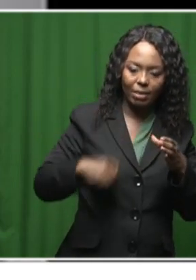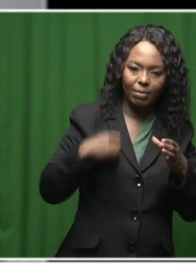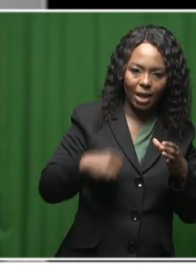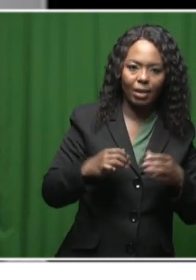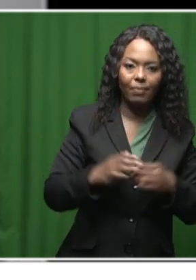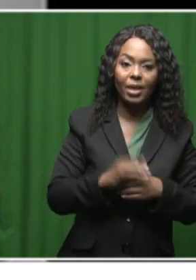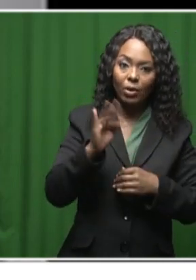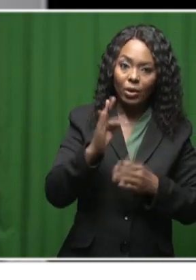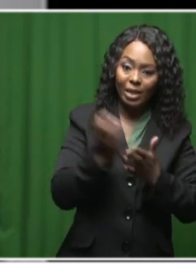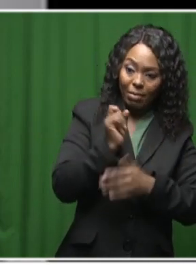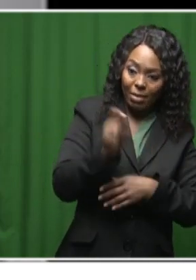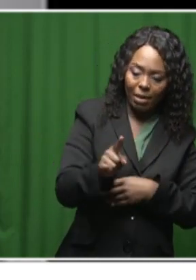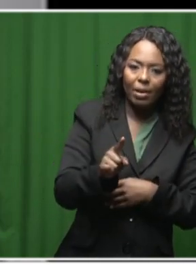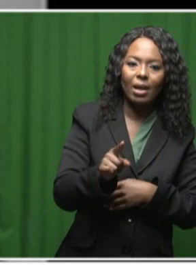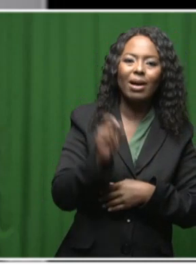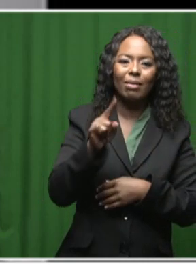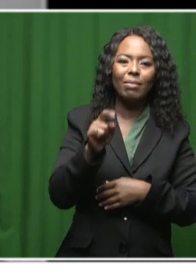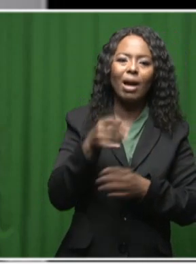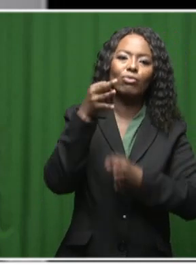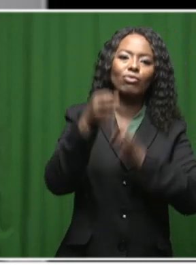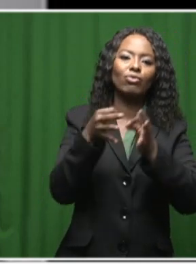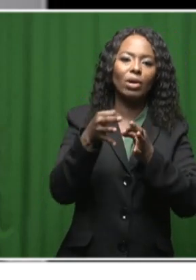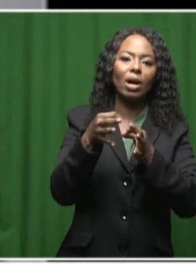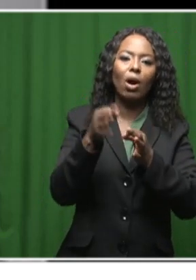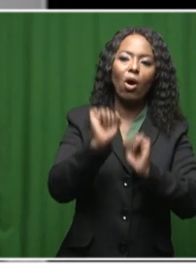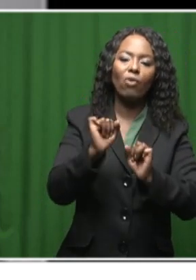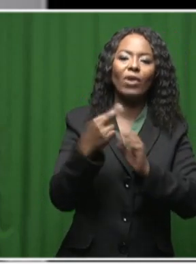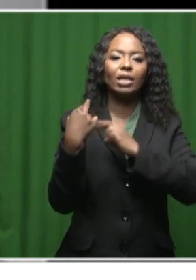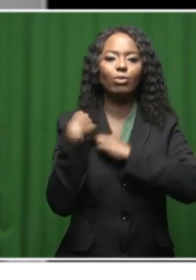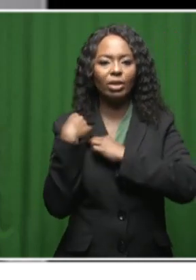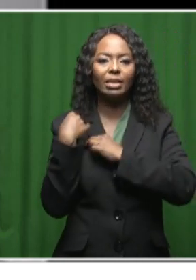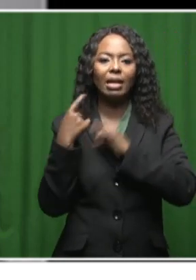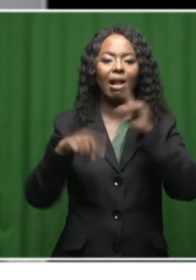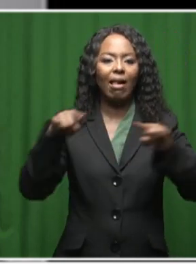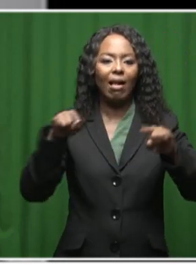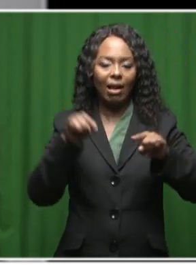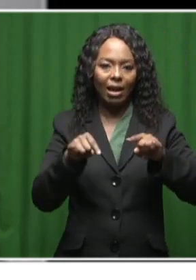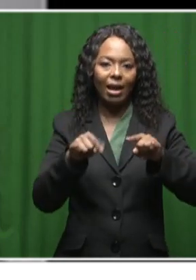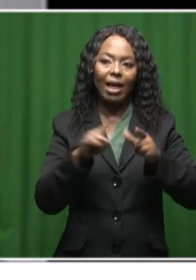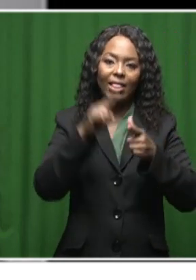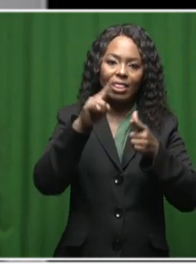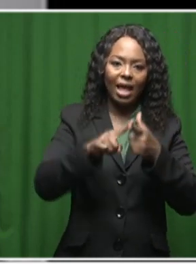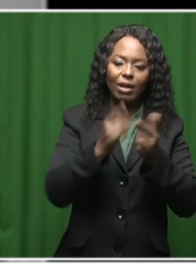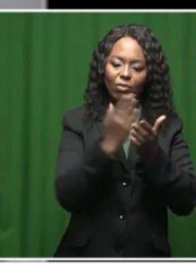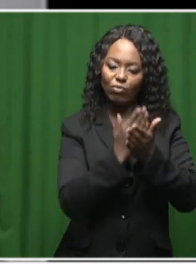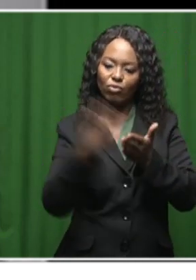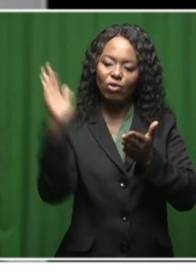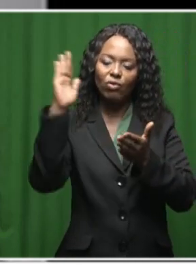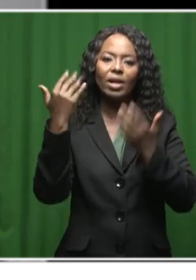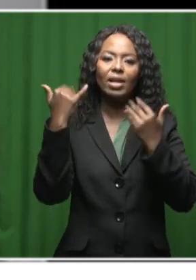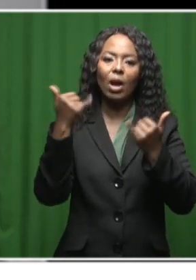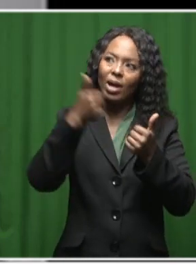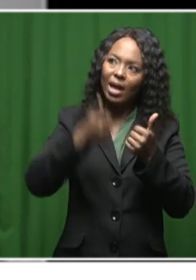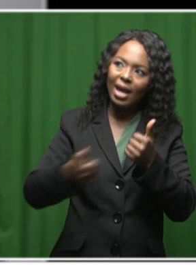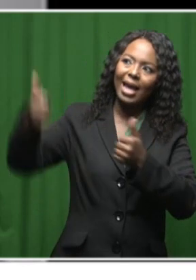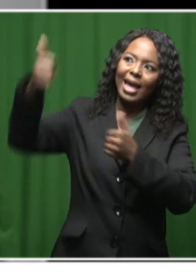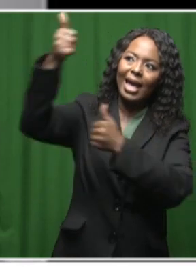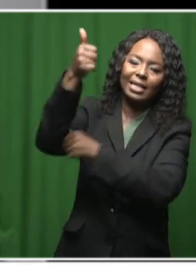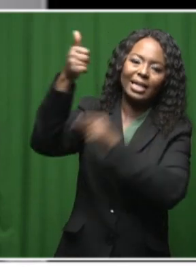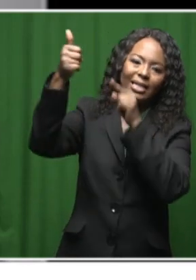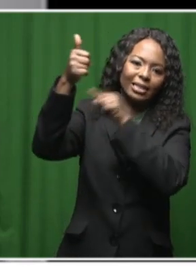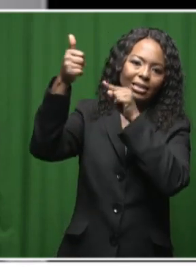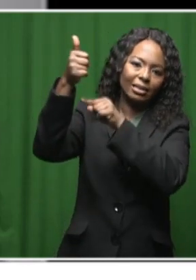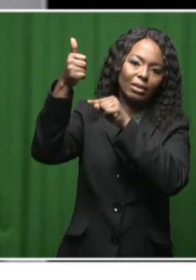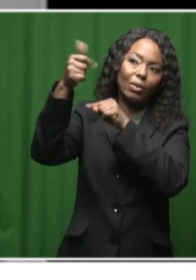collective municipality as a distribution of responsibility, then you remove the issue of executive because it's a